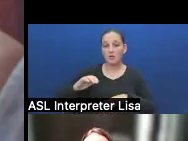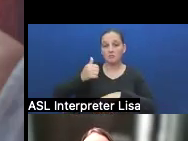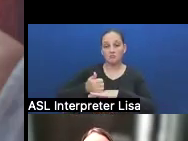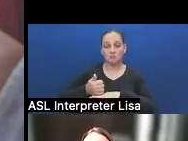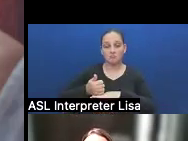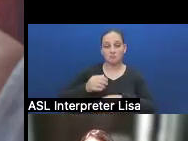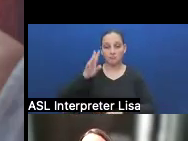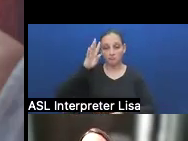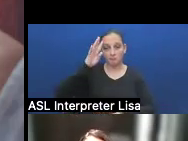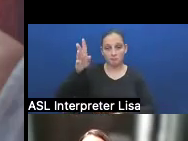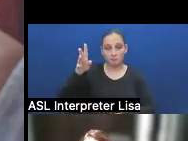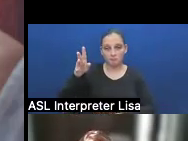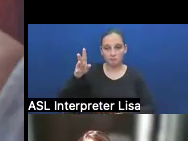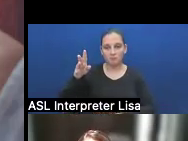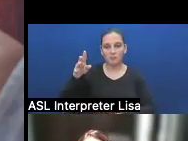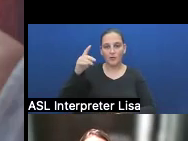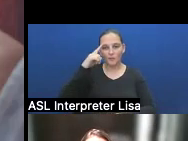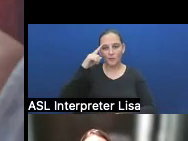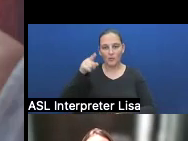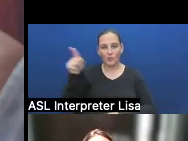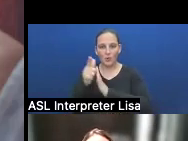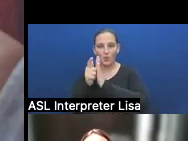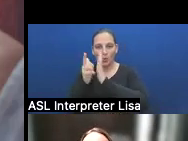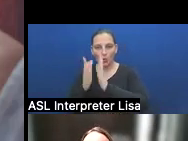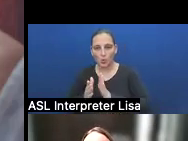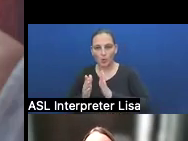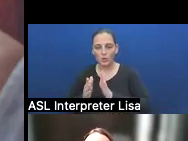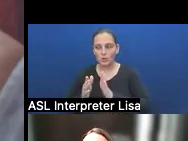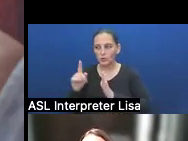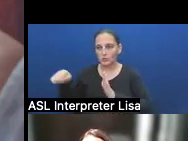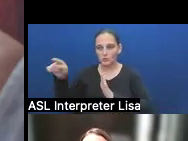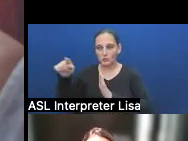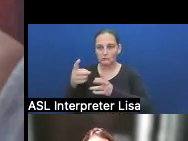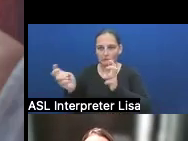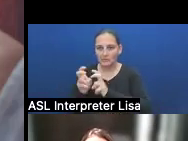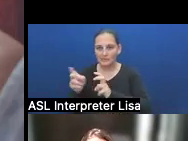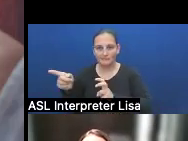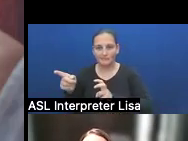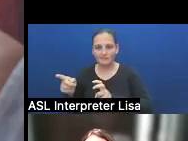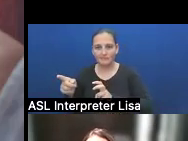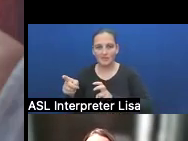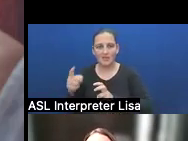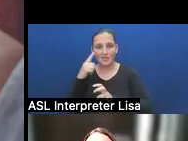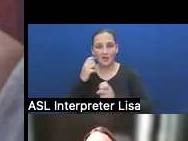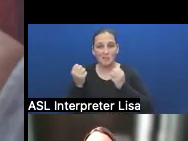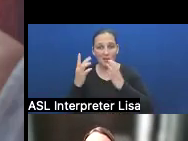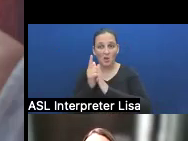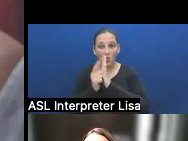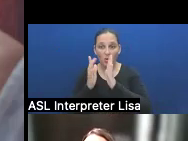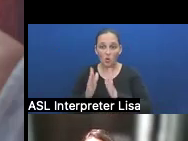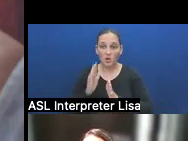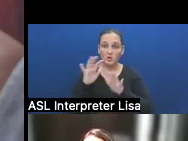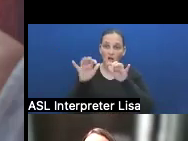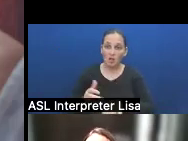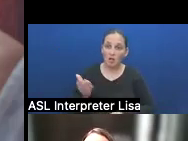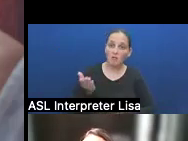for their attorneys doing this at Justice. They couldn't fathom having a whole lot of lawyers filing a whole bunch of briefs, and